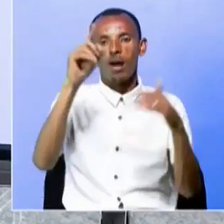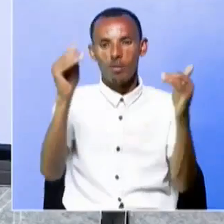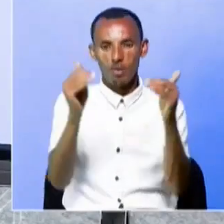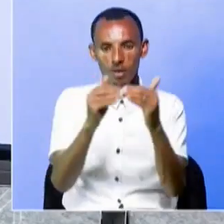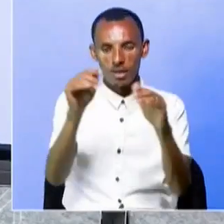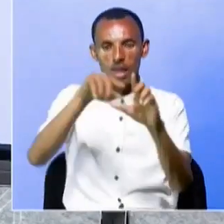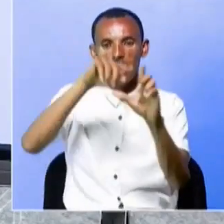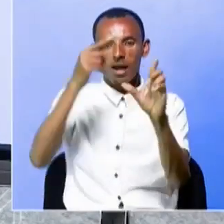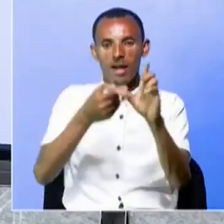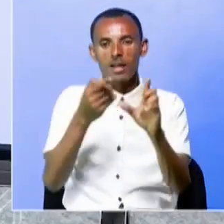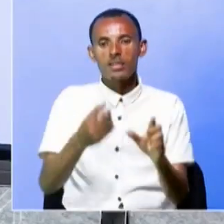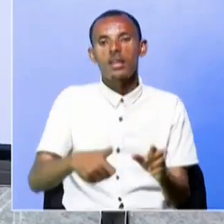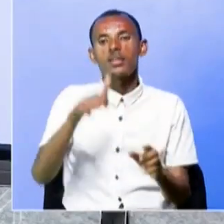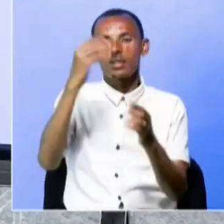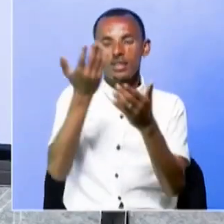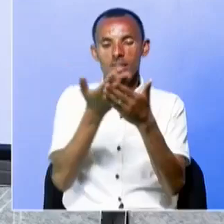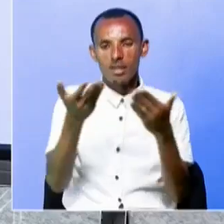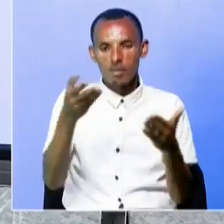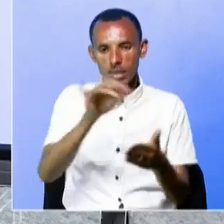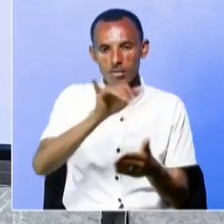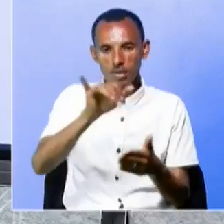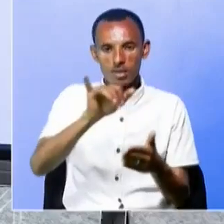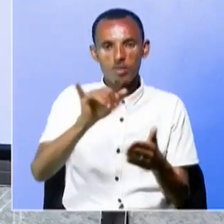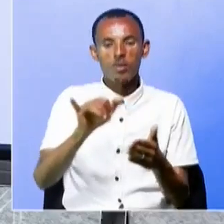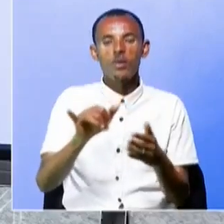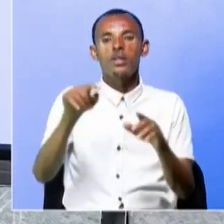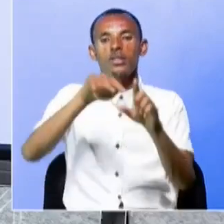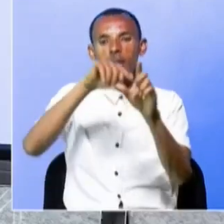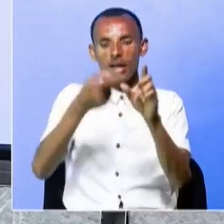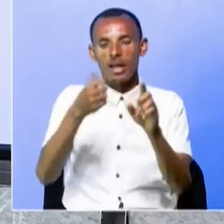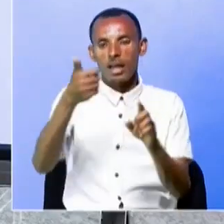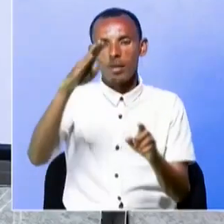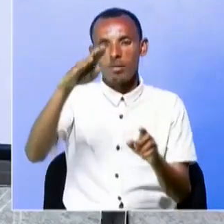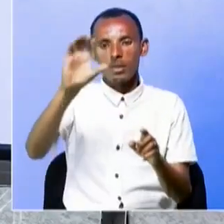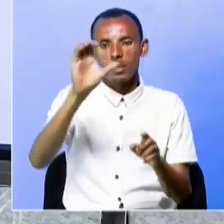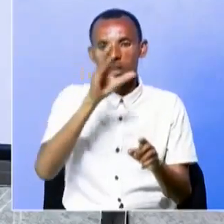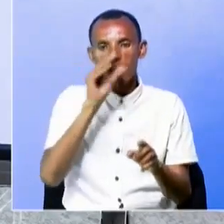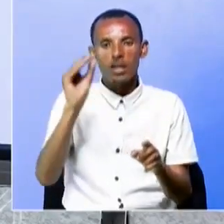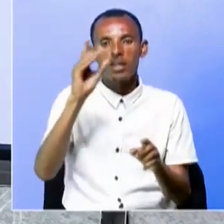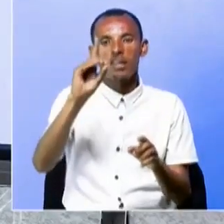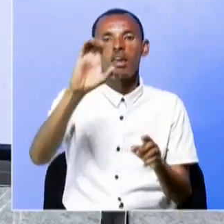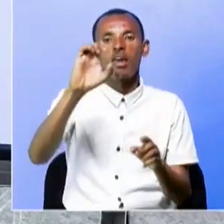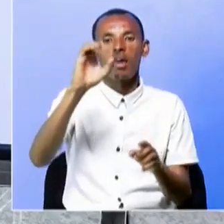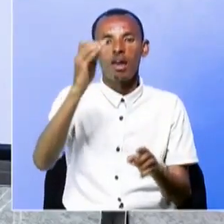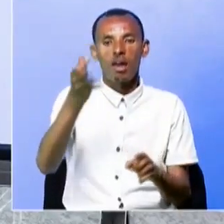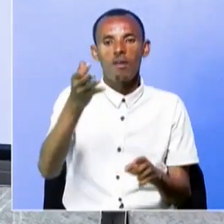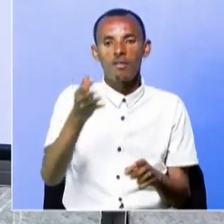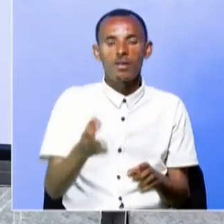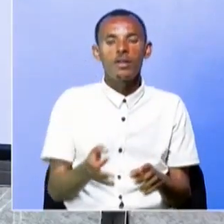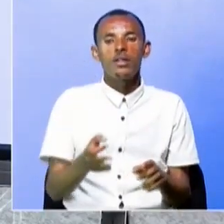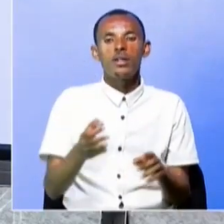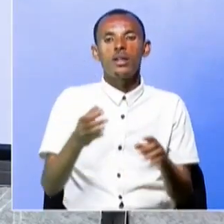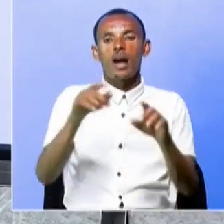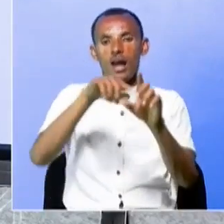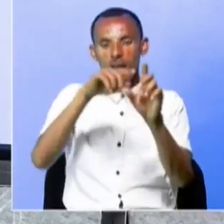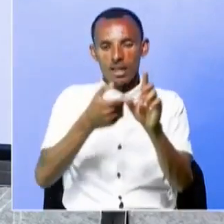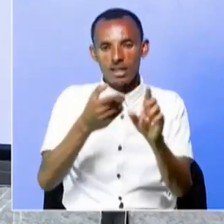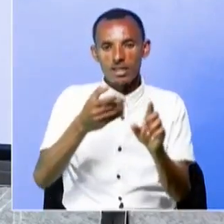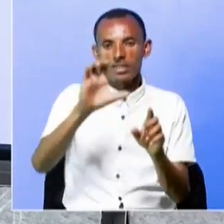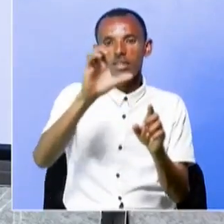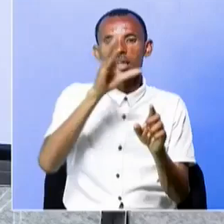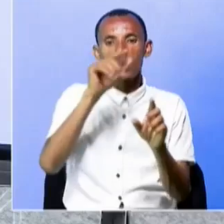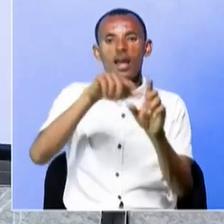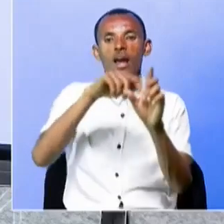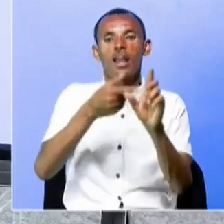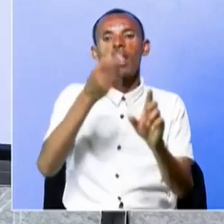angle. The other thing, by similarity of triangle ABC and DEF, angle C and angle F are